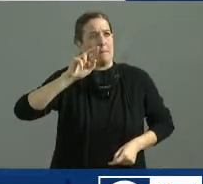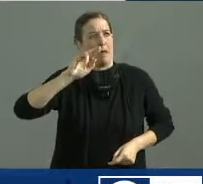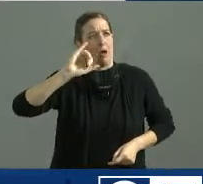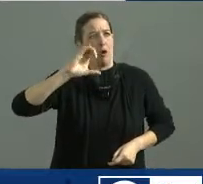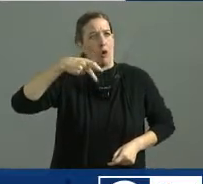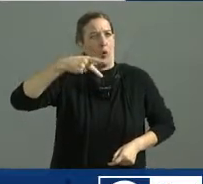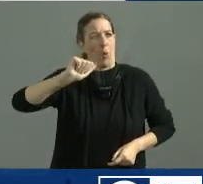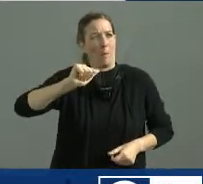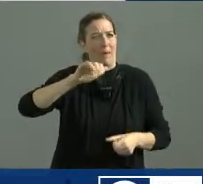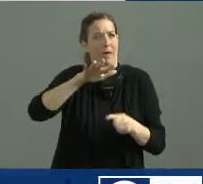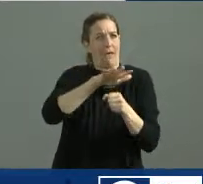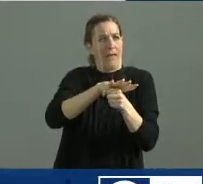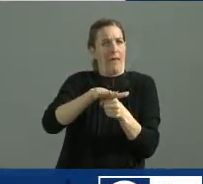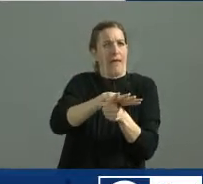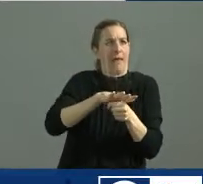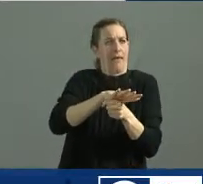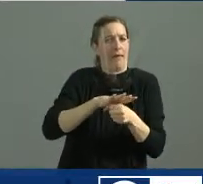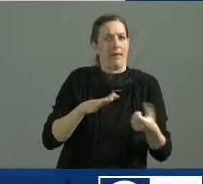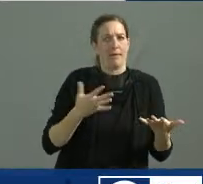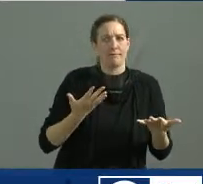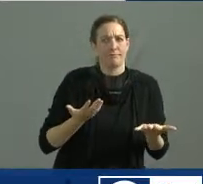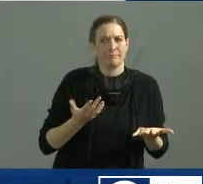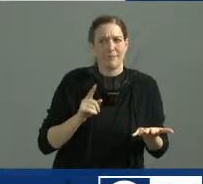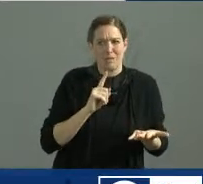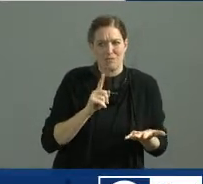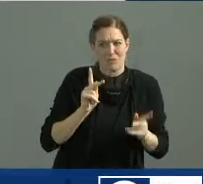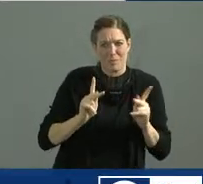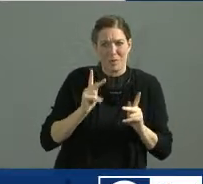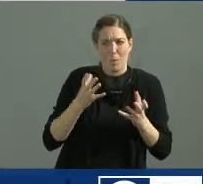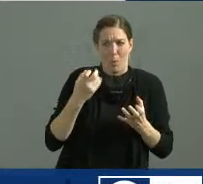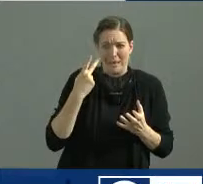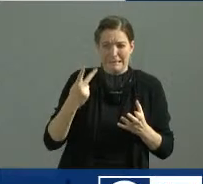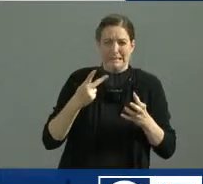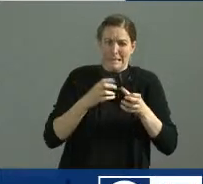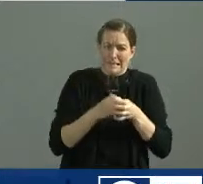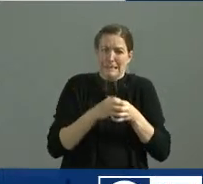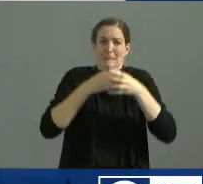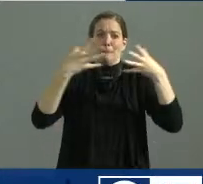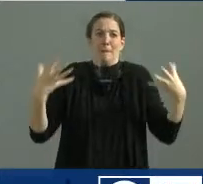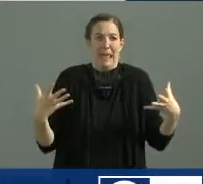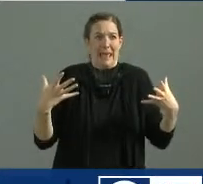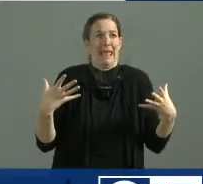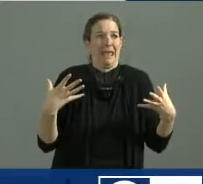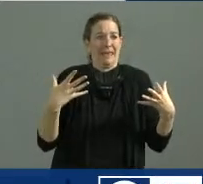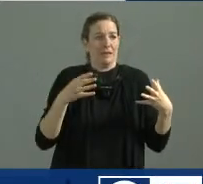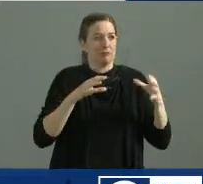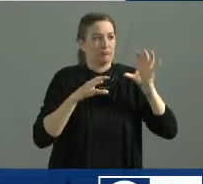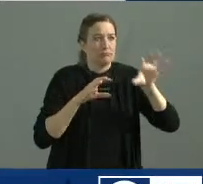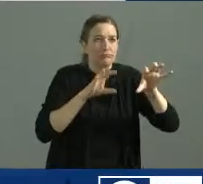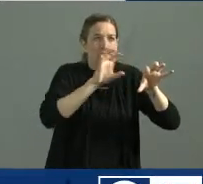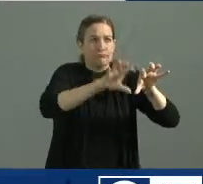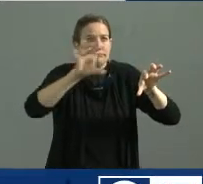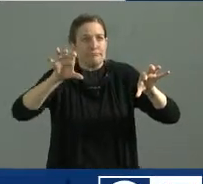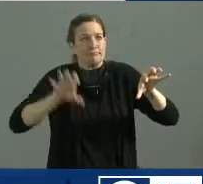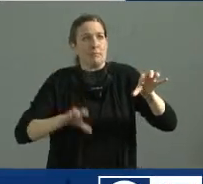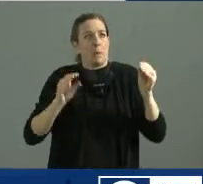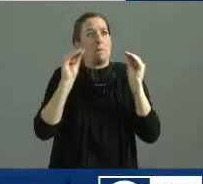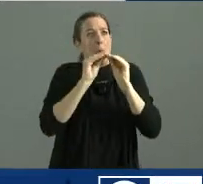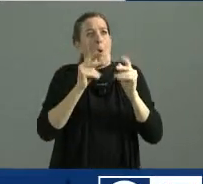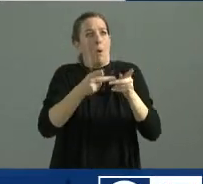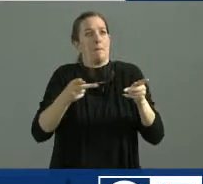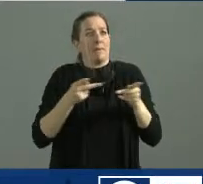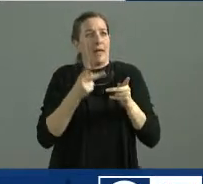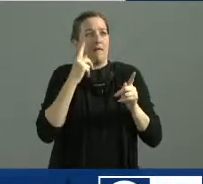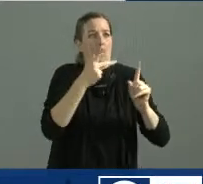I'm sure that a lot of people want to see those expanded to more convenient locations. How soon can we see that expansion in Maricopa County specifically? So